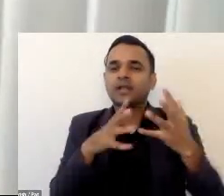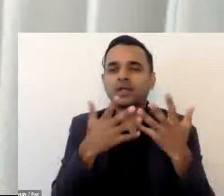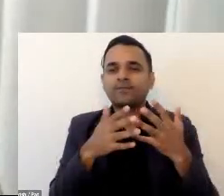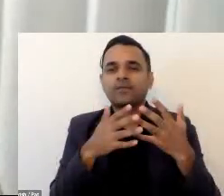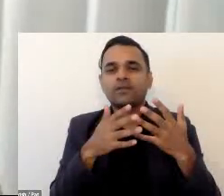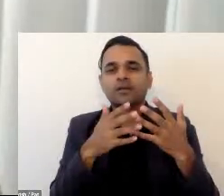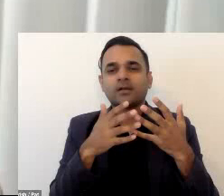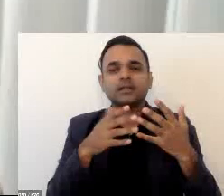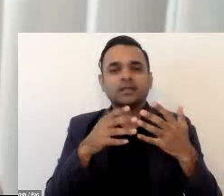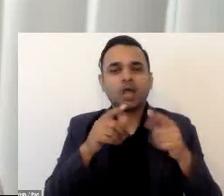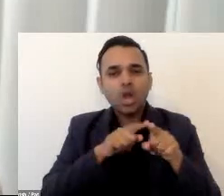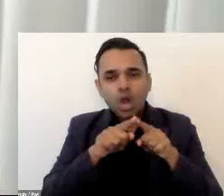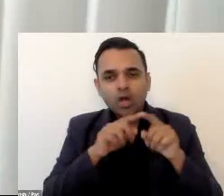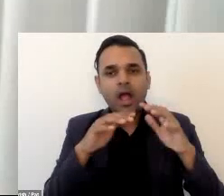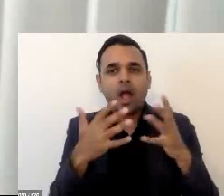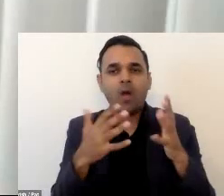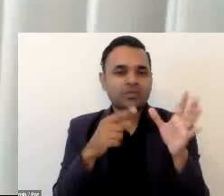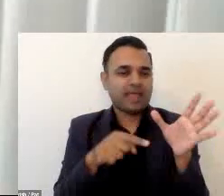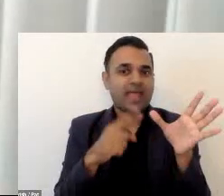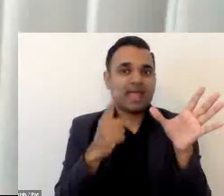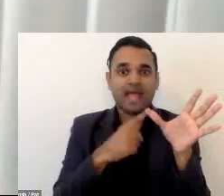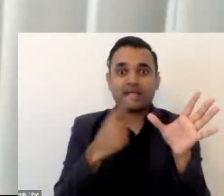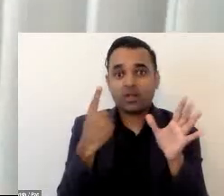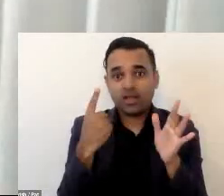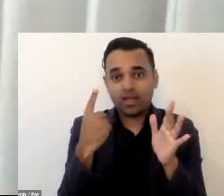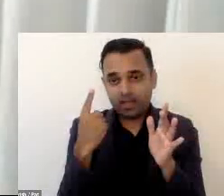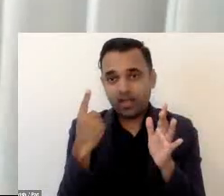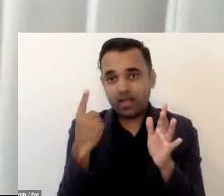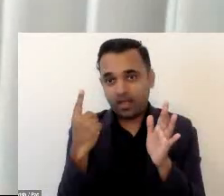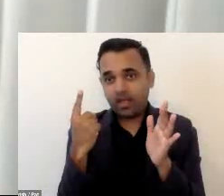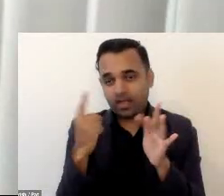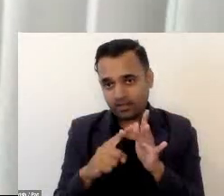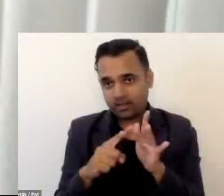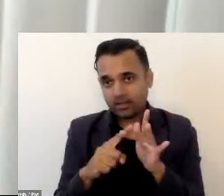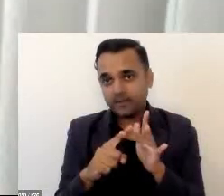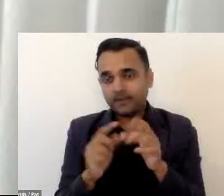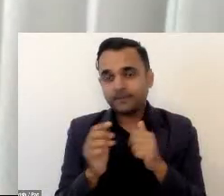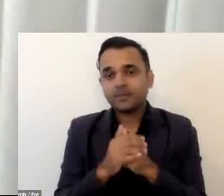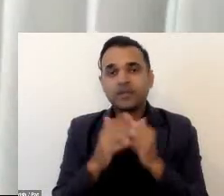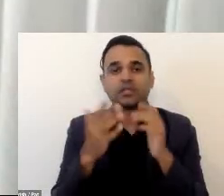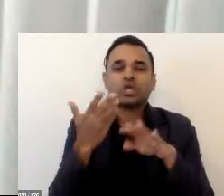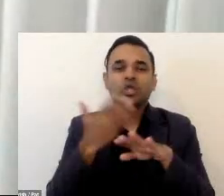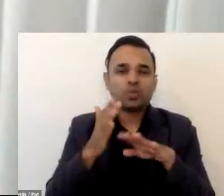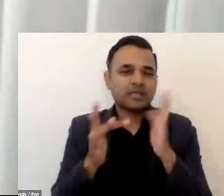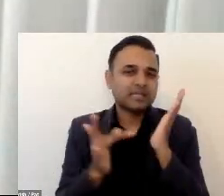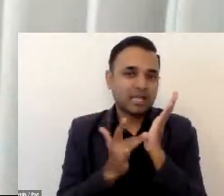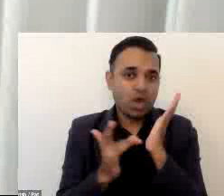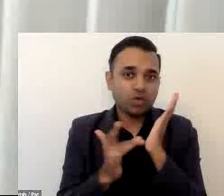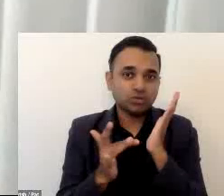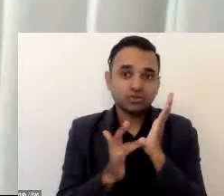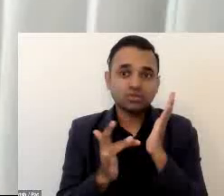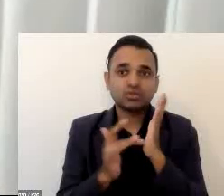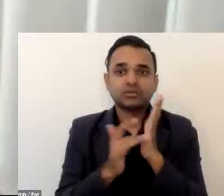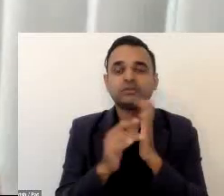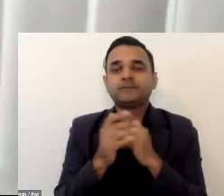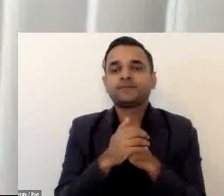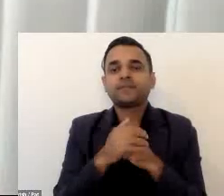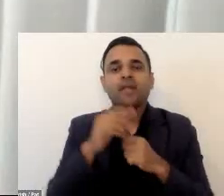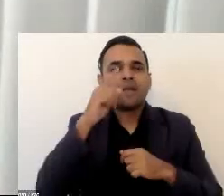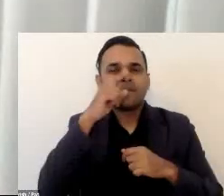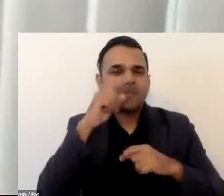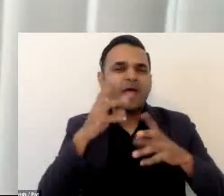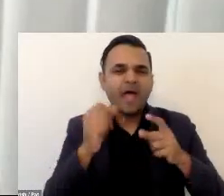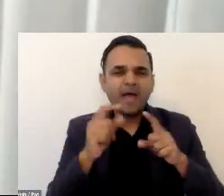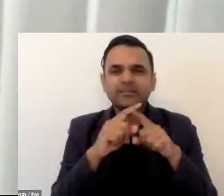have on different set of stakeholders. I think that's where, you know, that's maybe, you know, that's something that I would